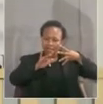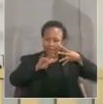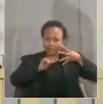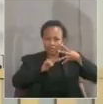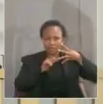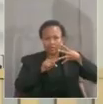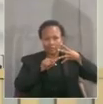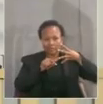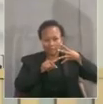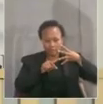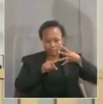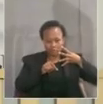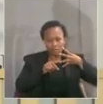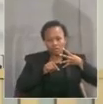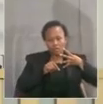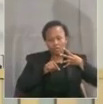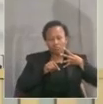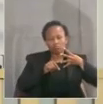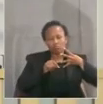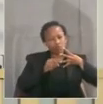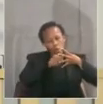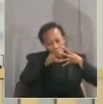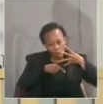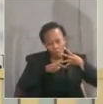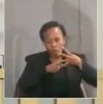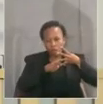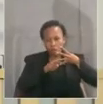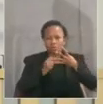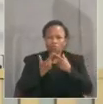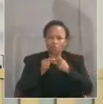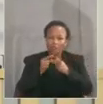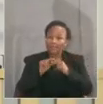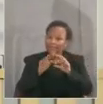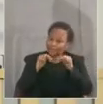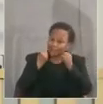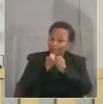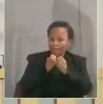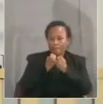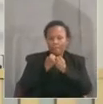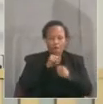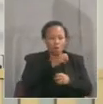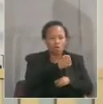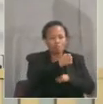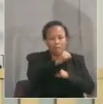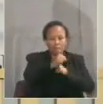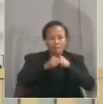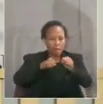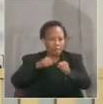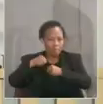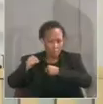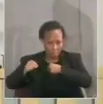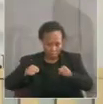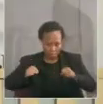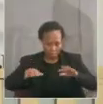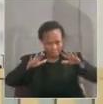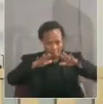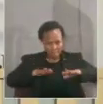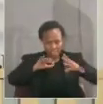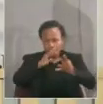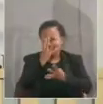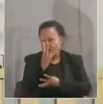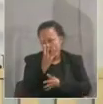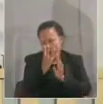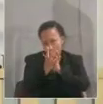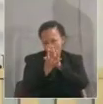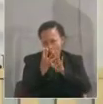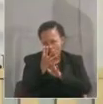teams in those areas that will be responsible for